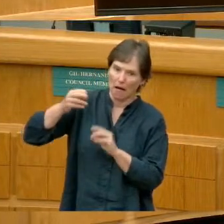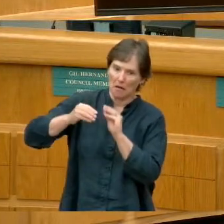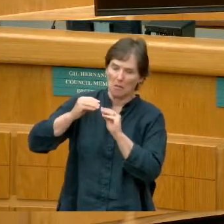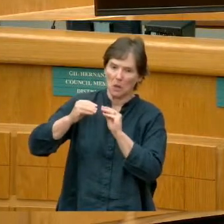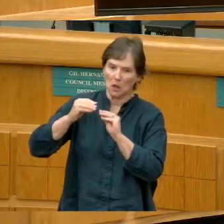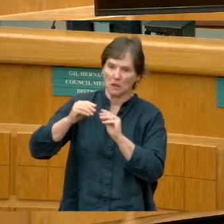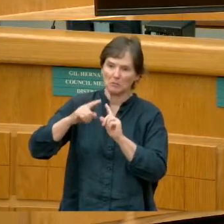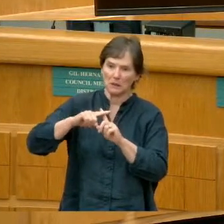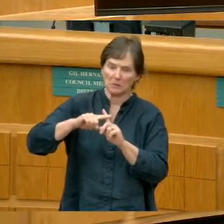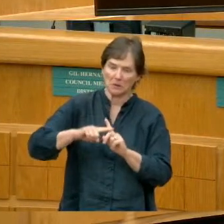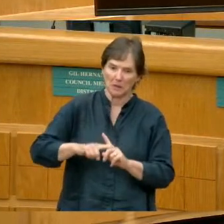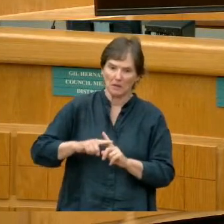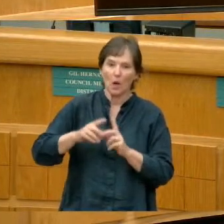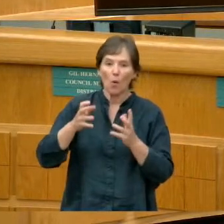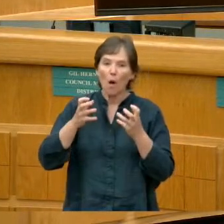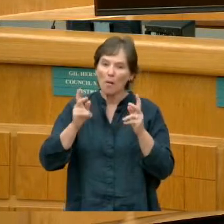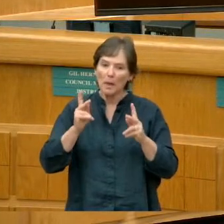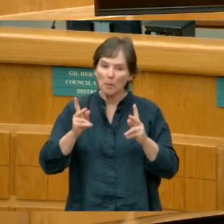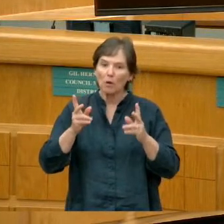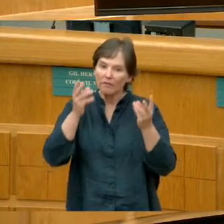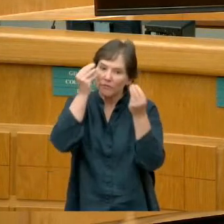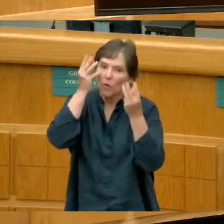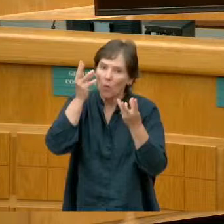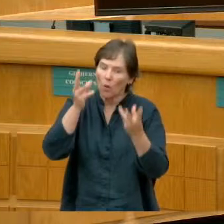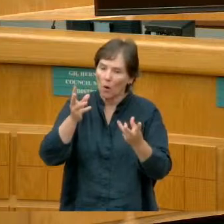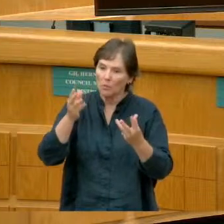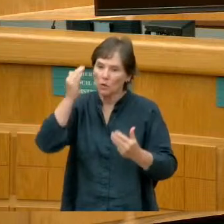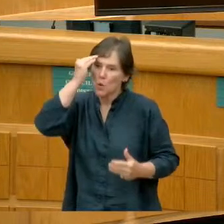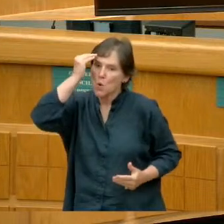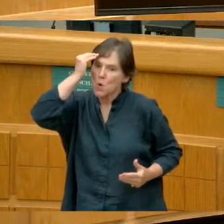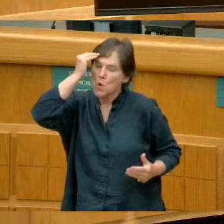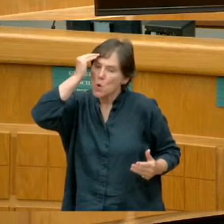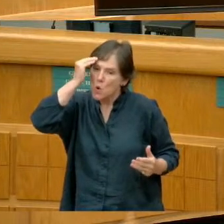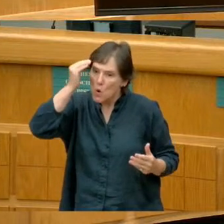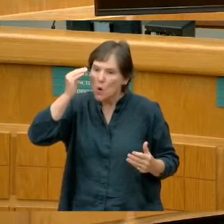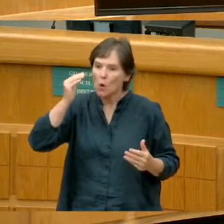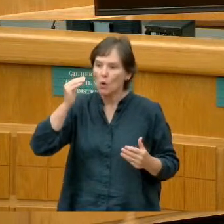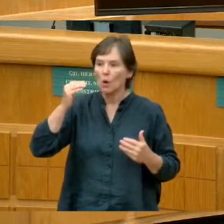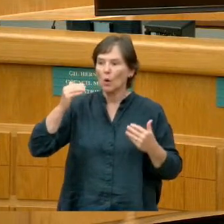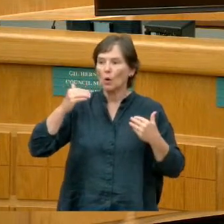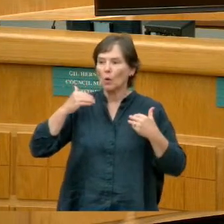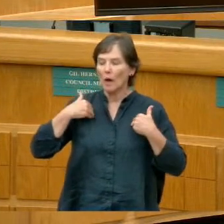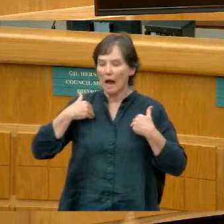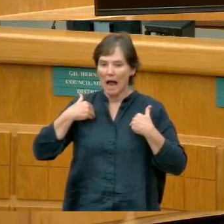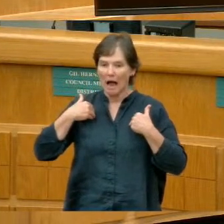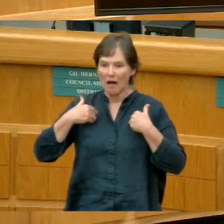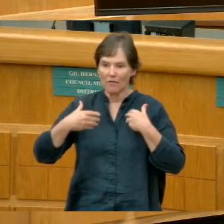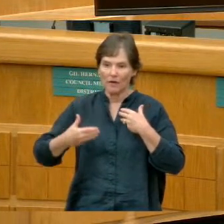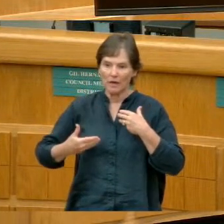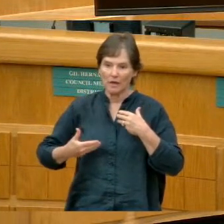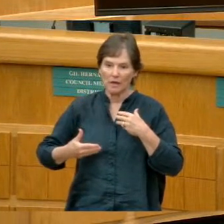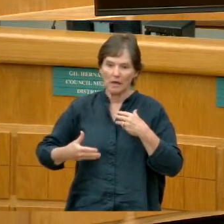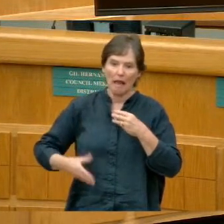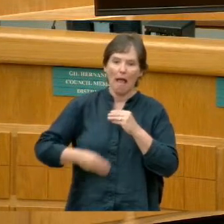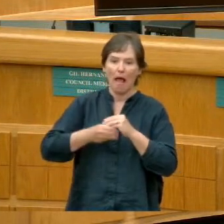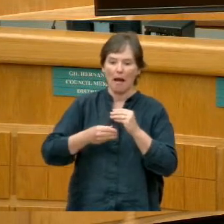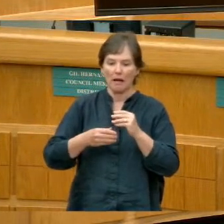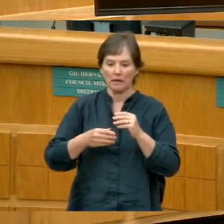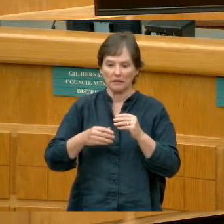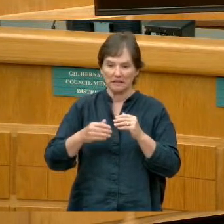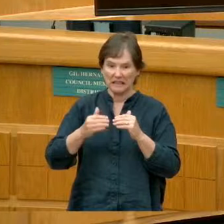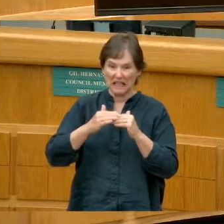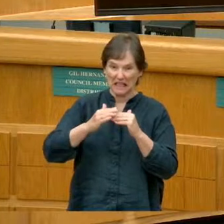those are some of the comments we see where we have about 500 people watching at least through Facebook, but